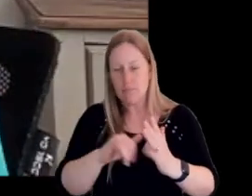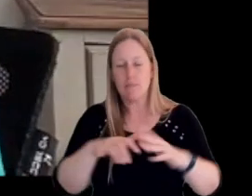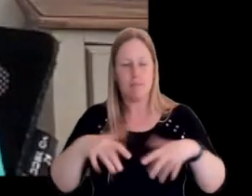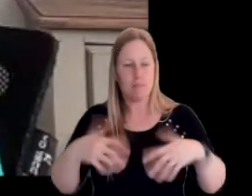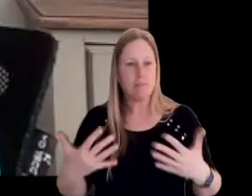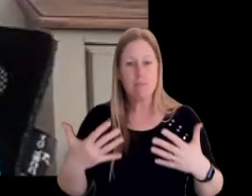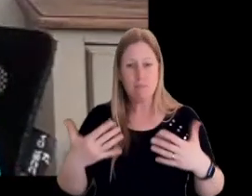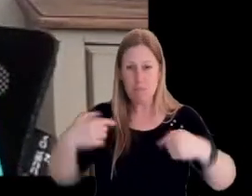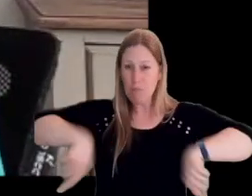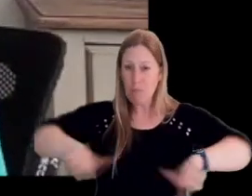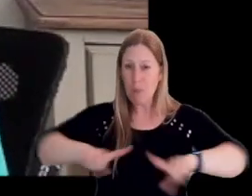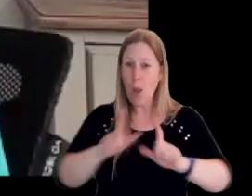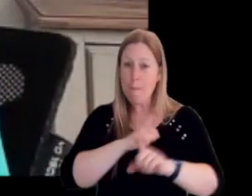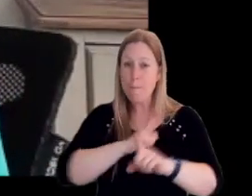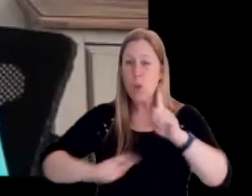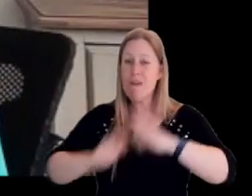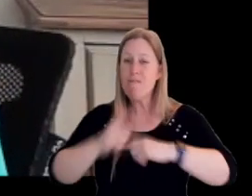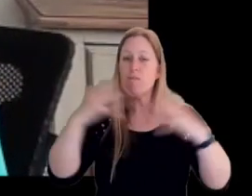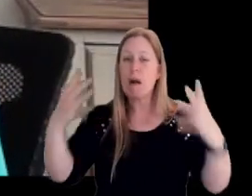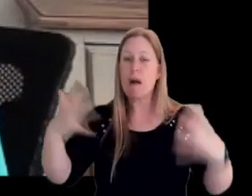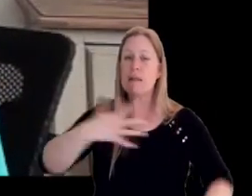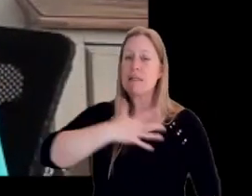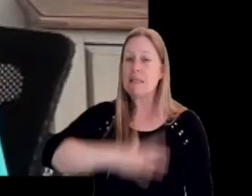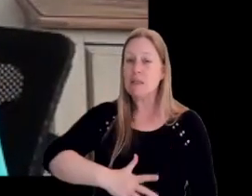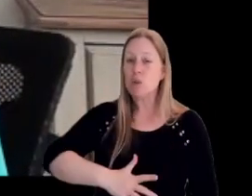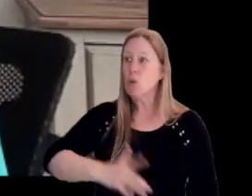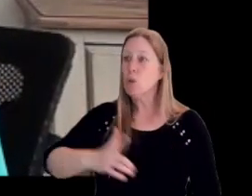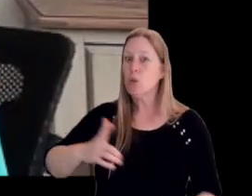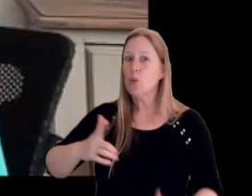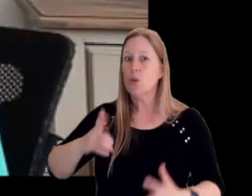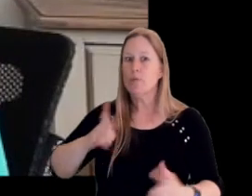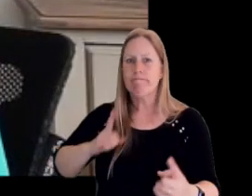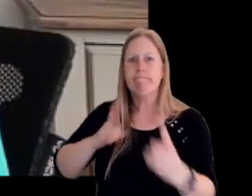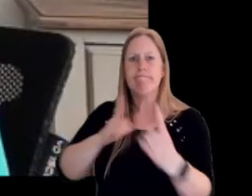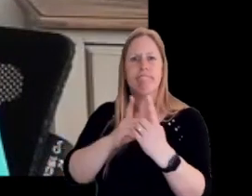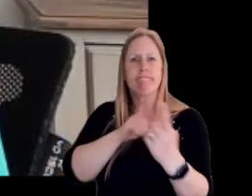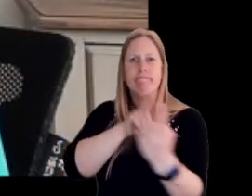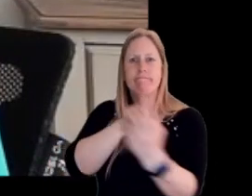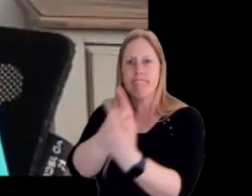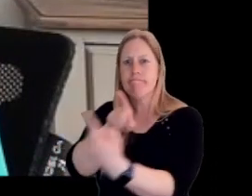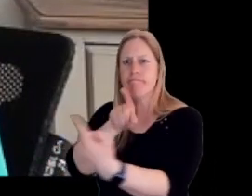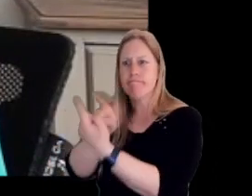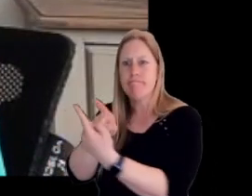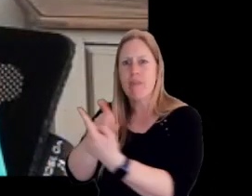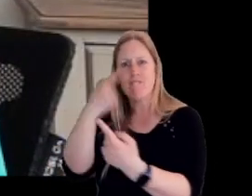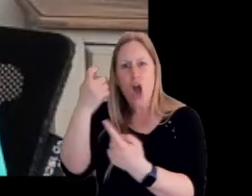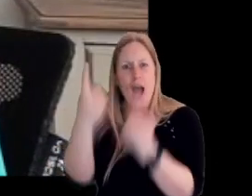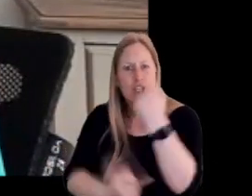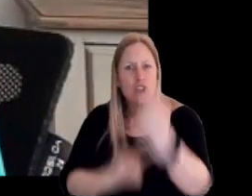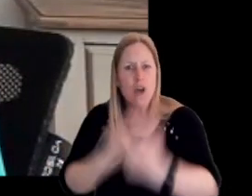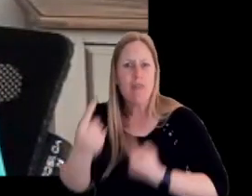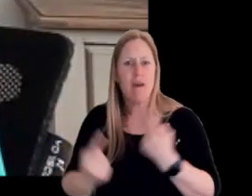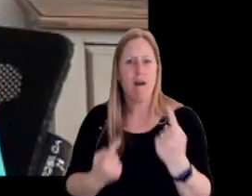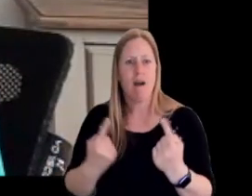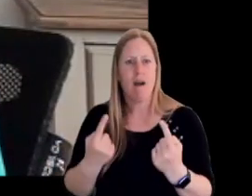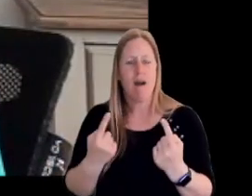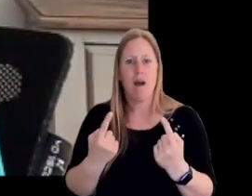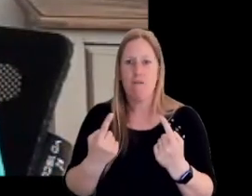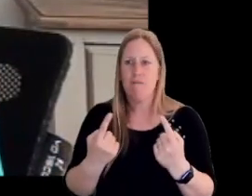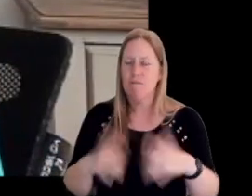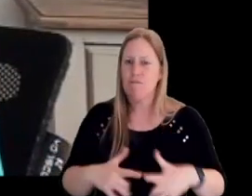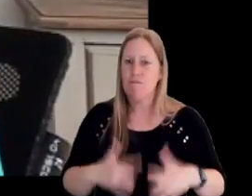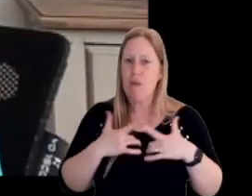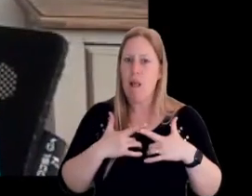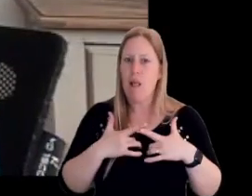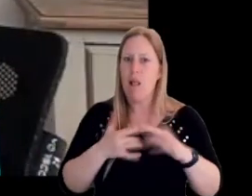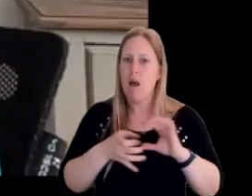there's such a need in our community to find each other and to find validation through the experience